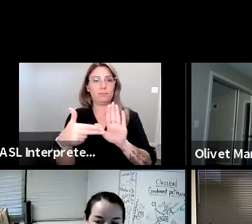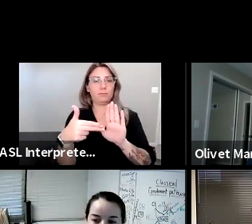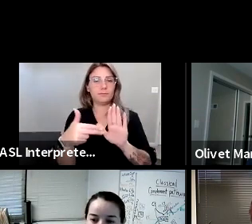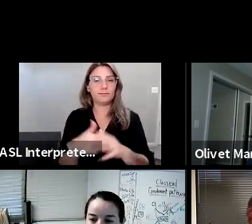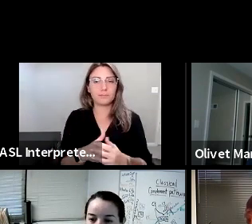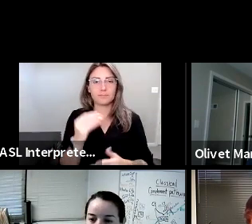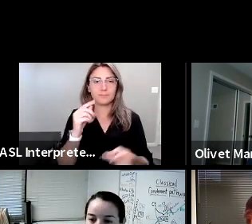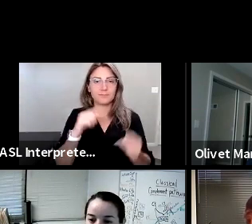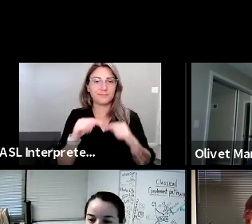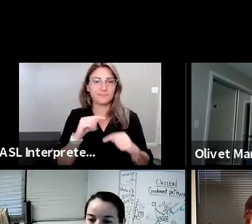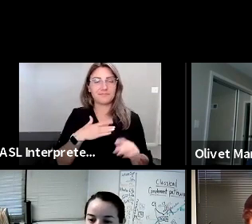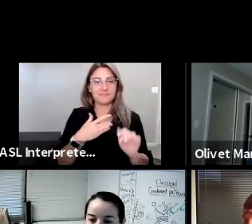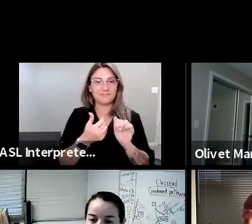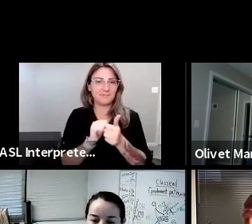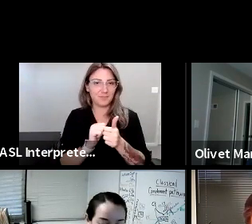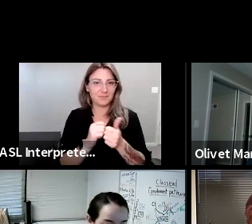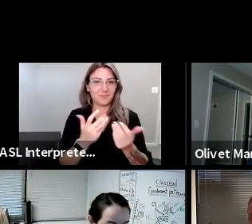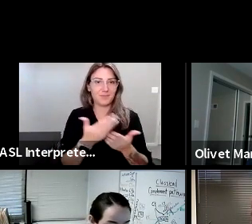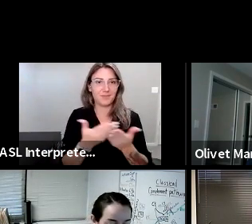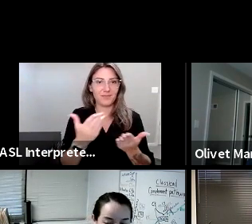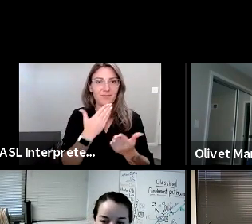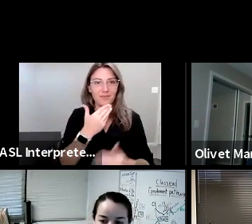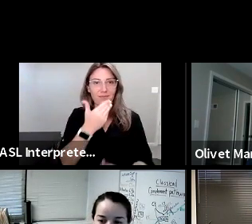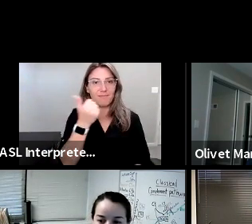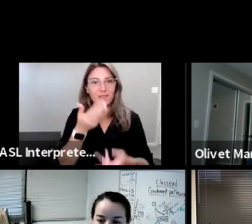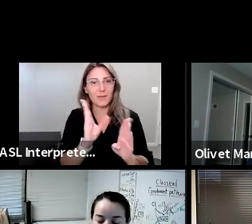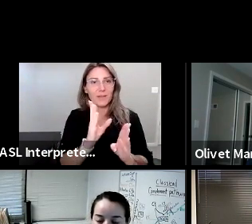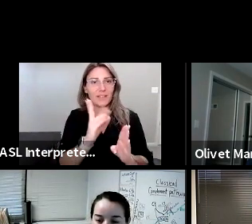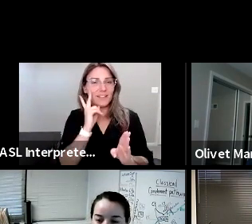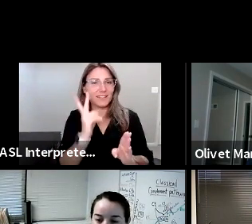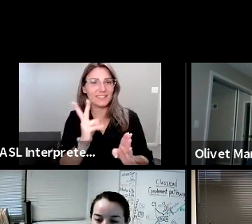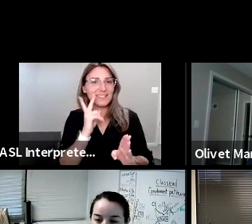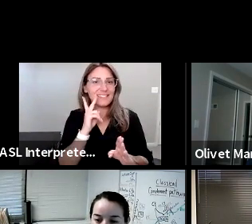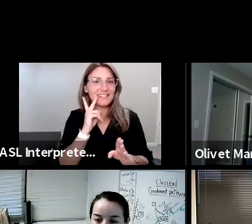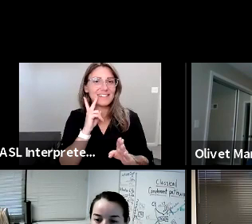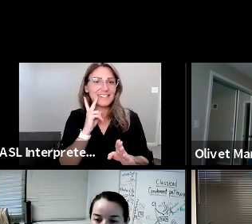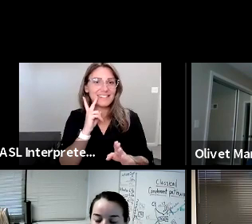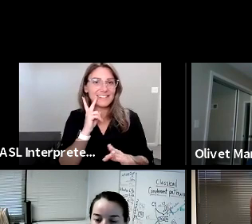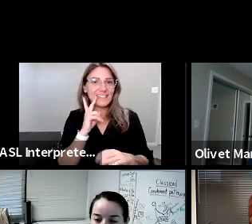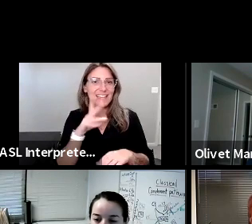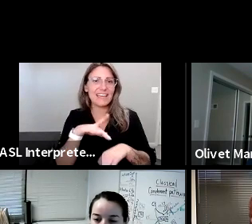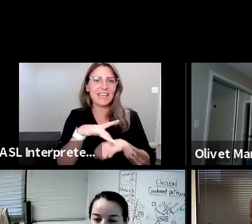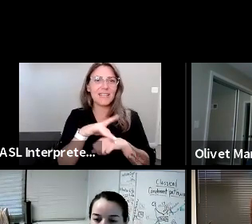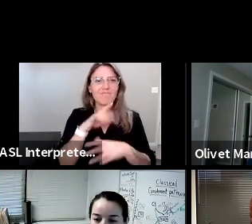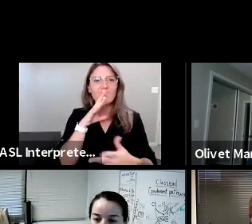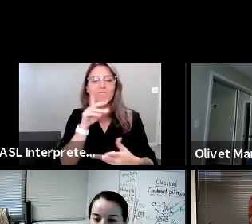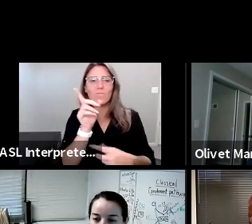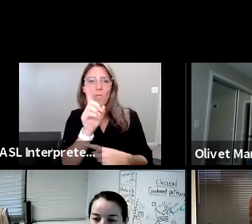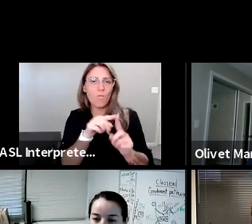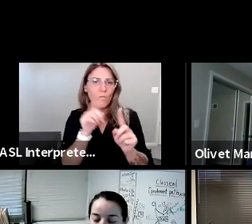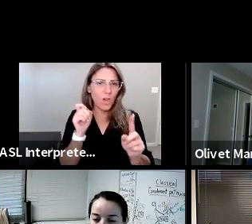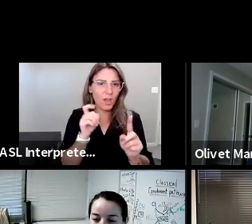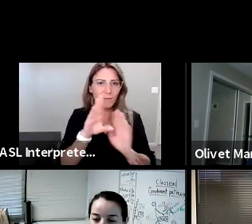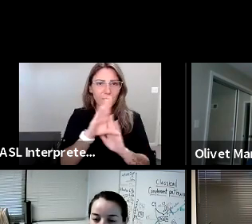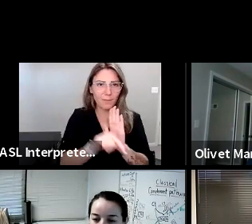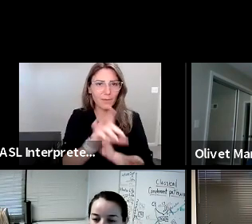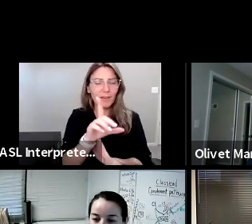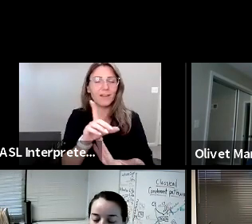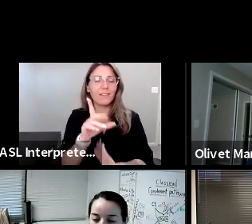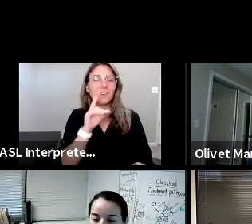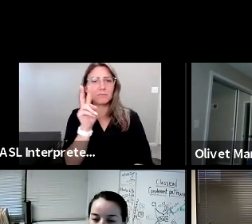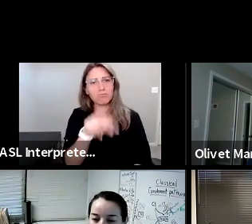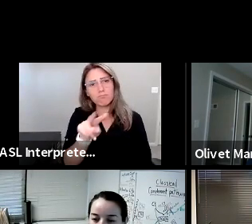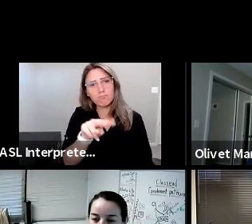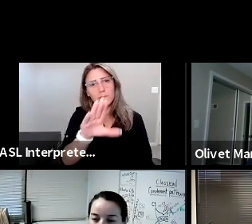back to my sports thing, the best way you can look at the demographics of a group of people is just looking at like